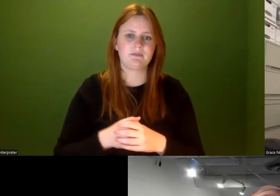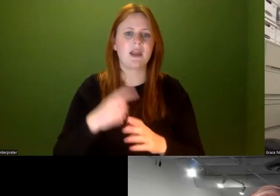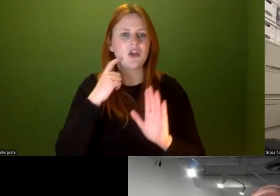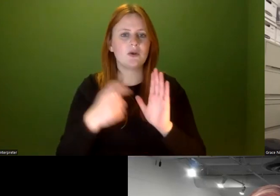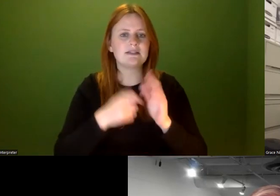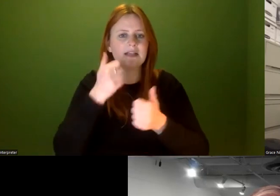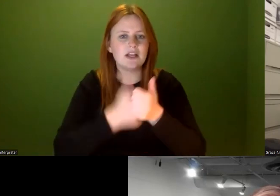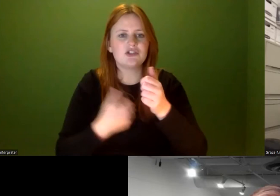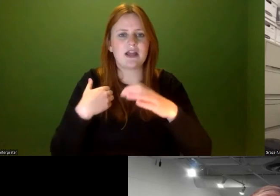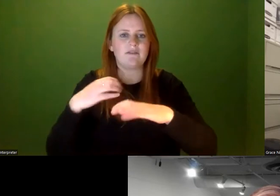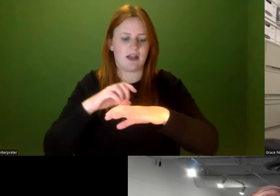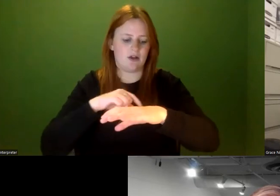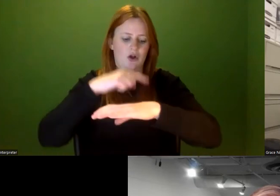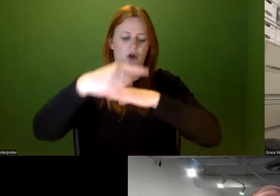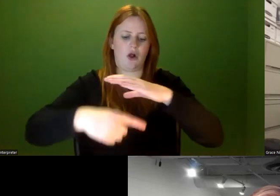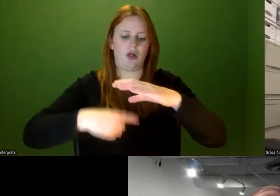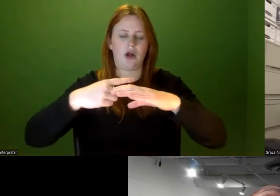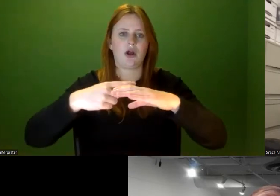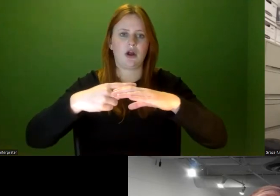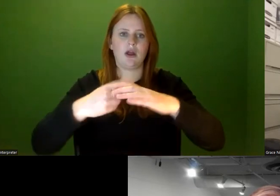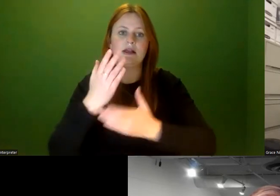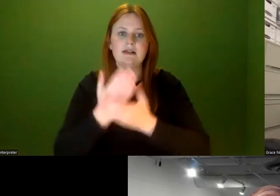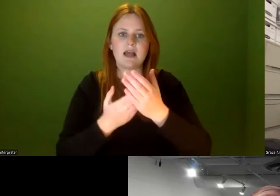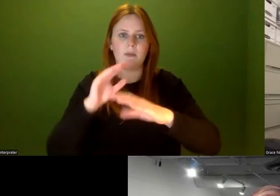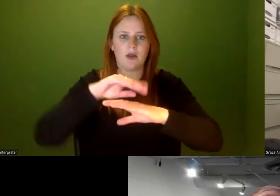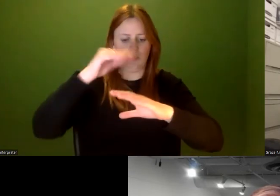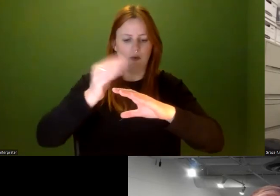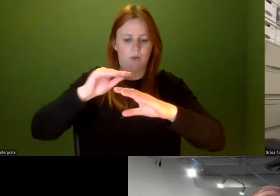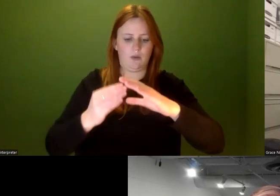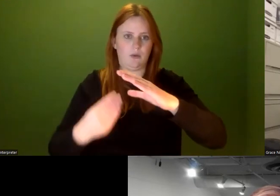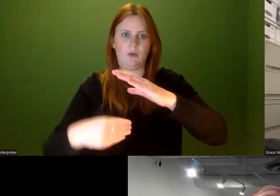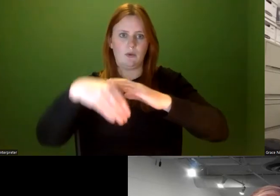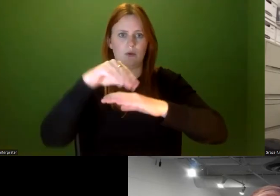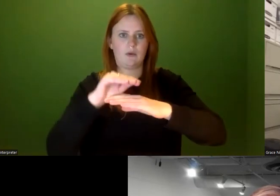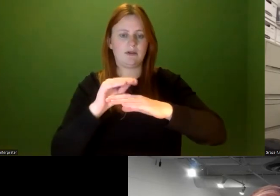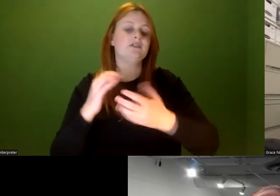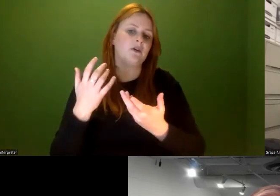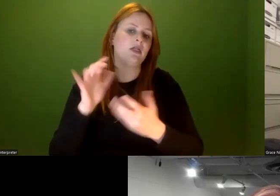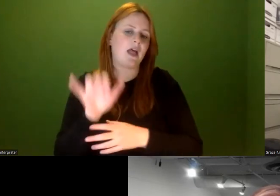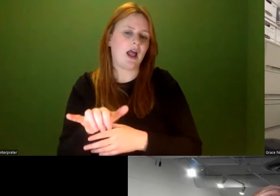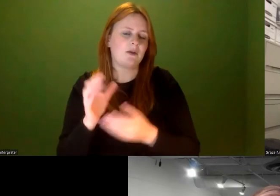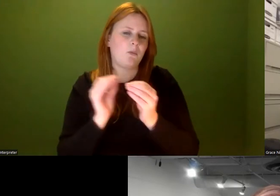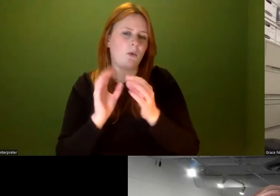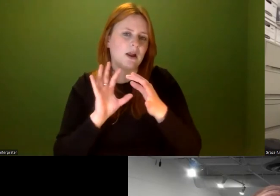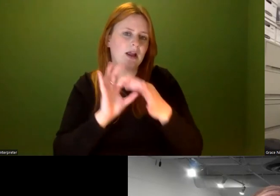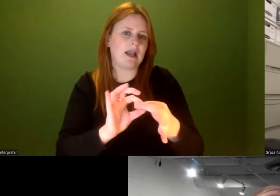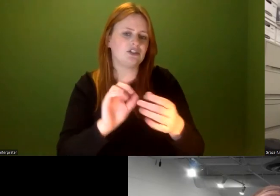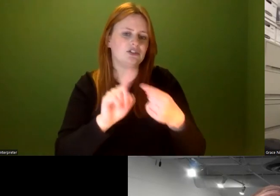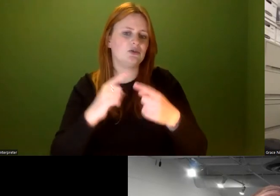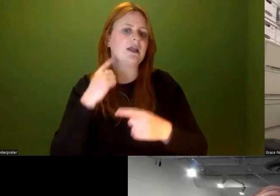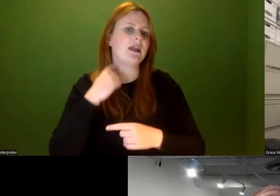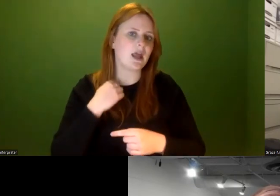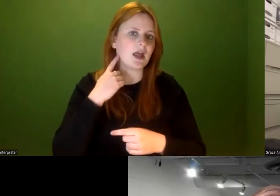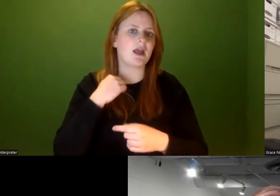some of them quite frilly. And I do, again, make that sort of crossover